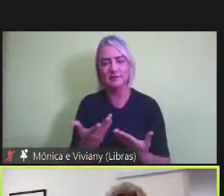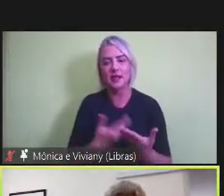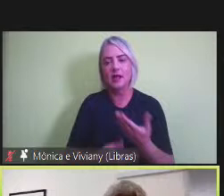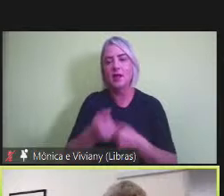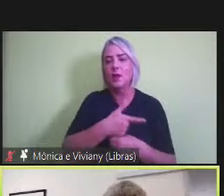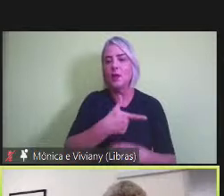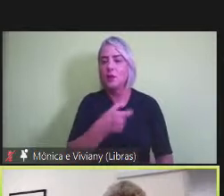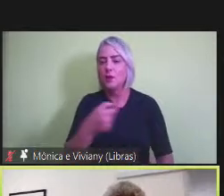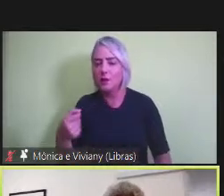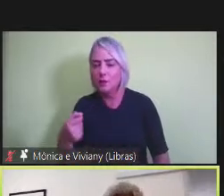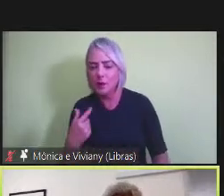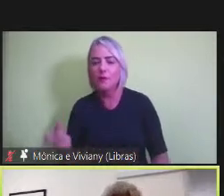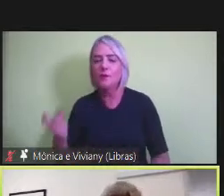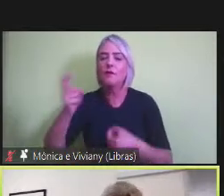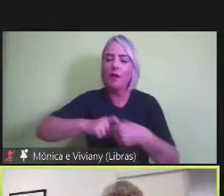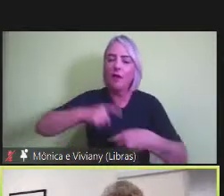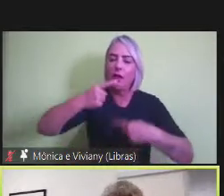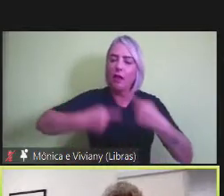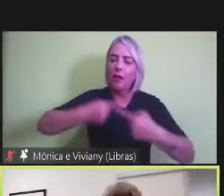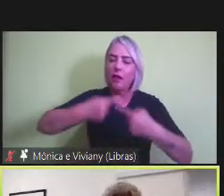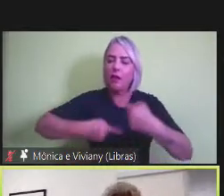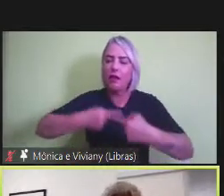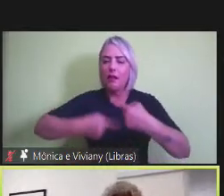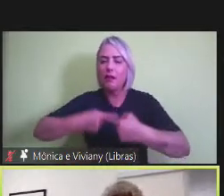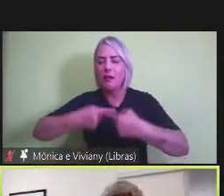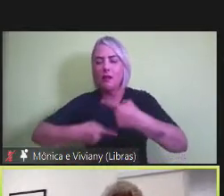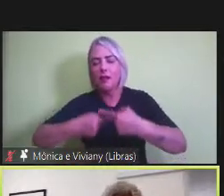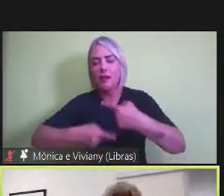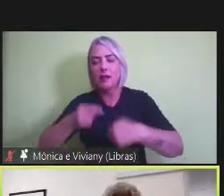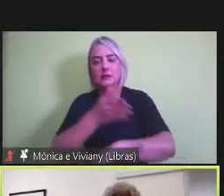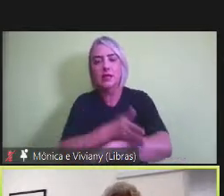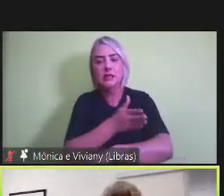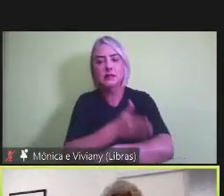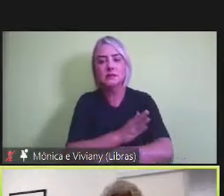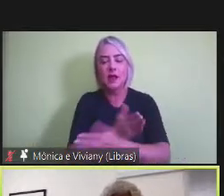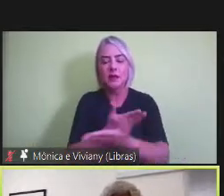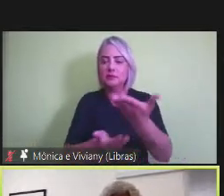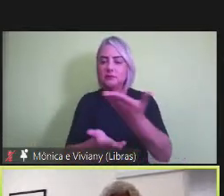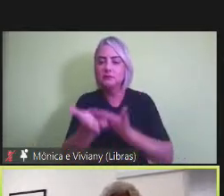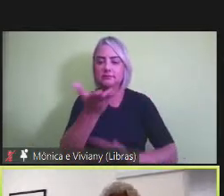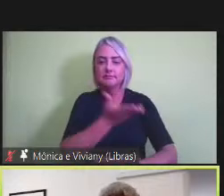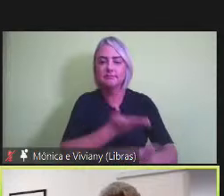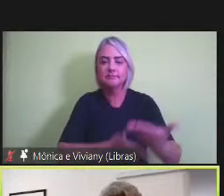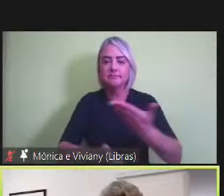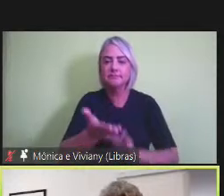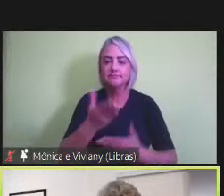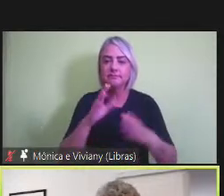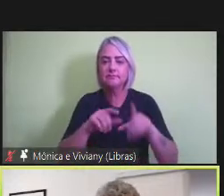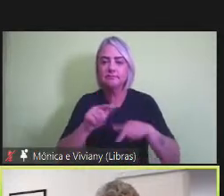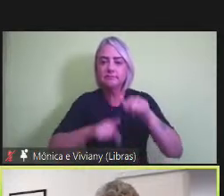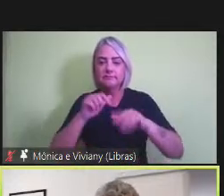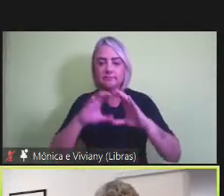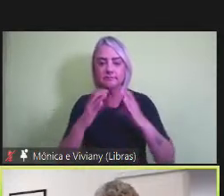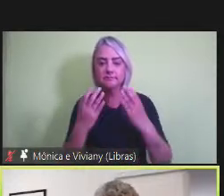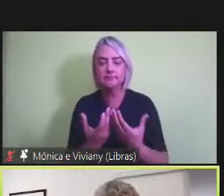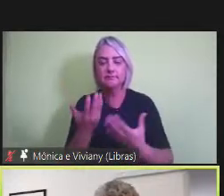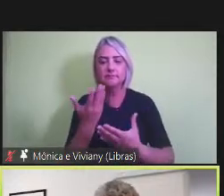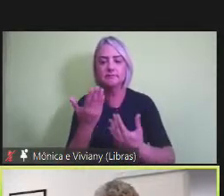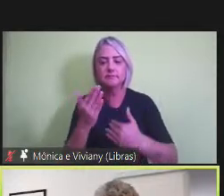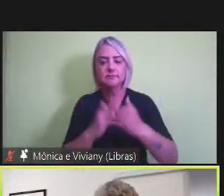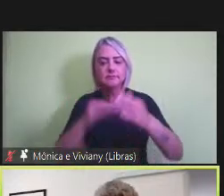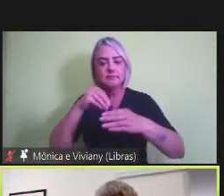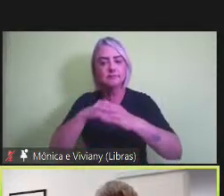since 2000s, we take this more intense discussion about the collaborative practices, this